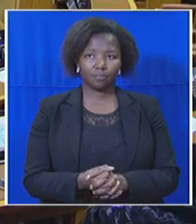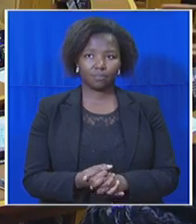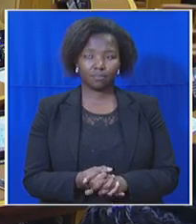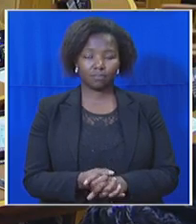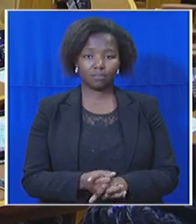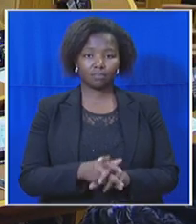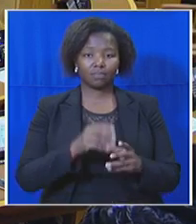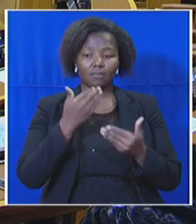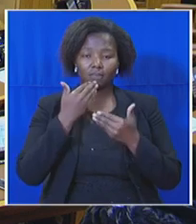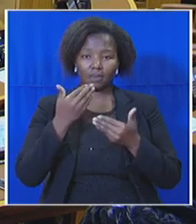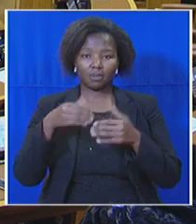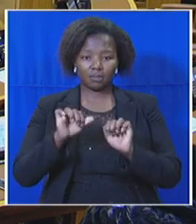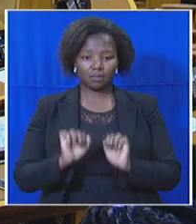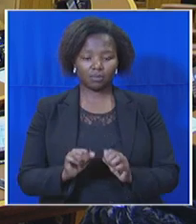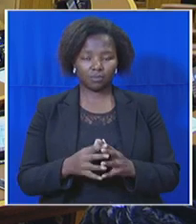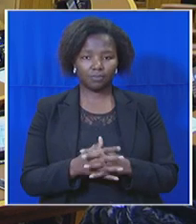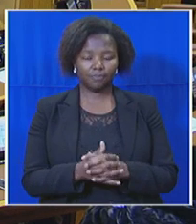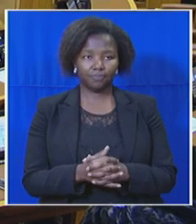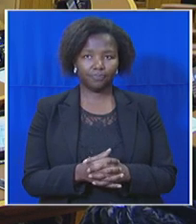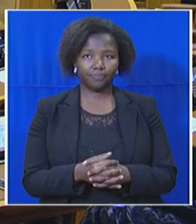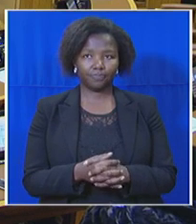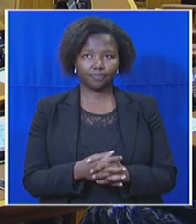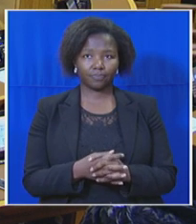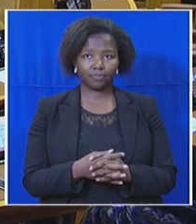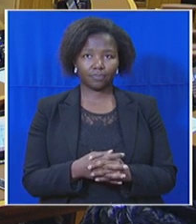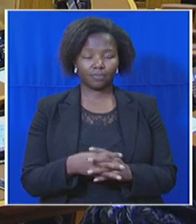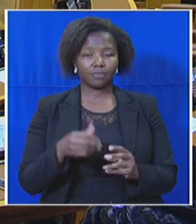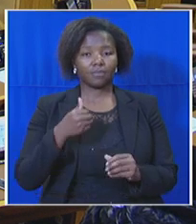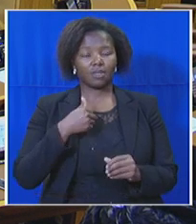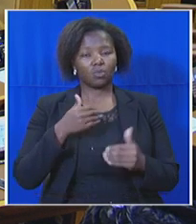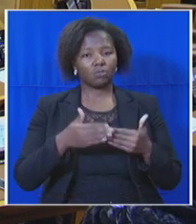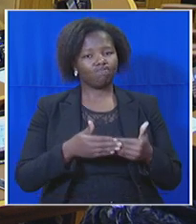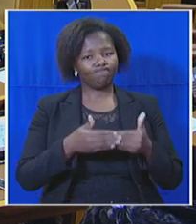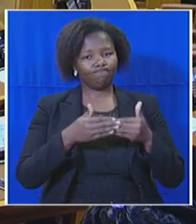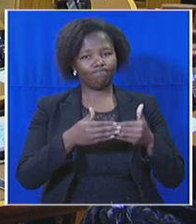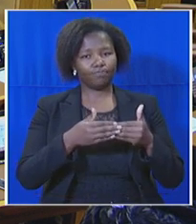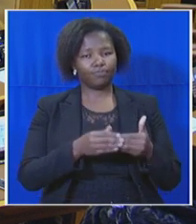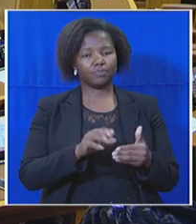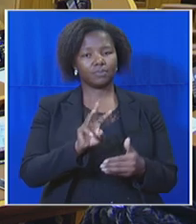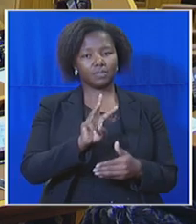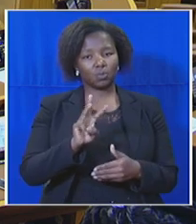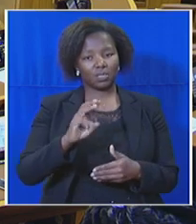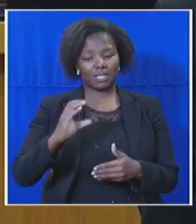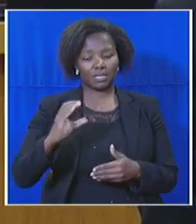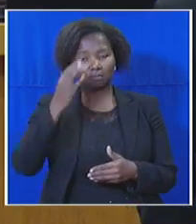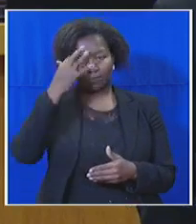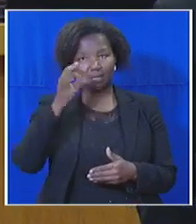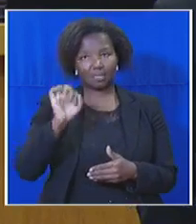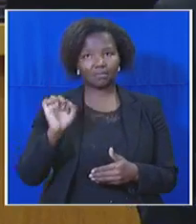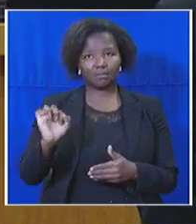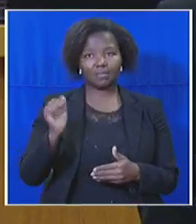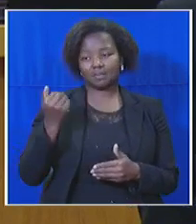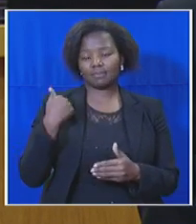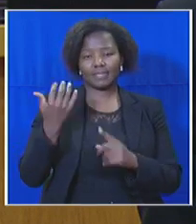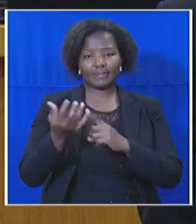Ngiyabonga, Sihlalo. The Democratic Alliance congratulates the Western Cape government for the successful outcomes achieved by